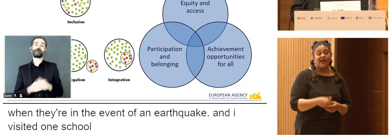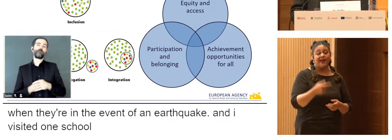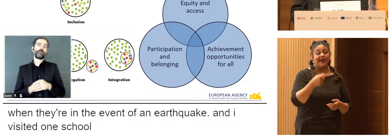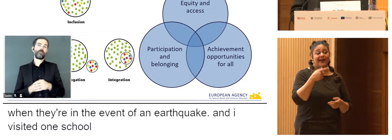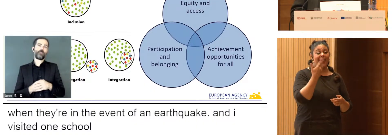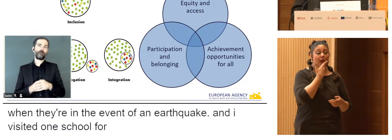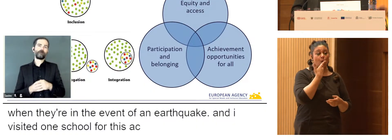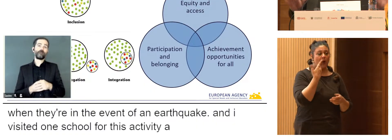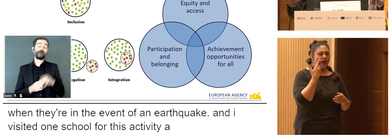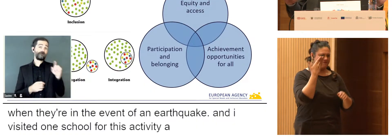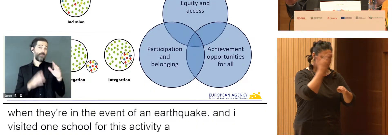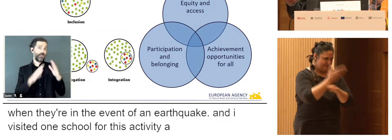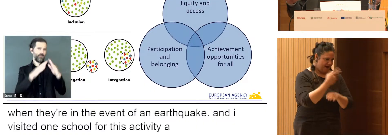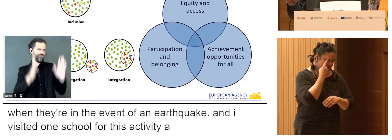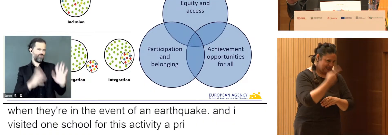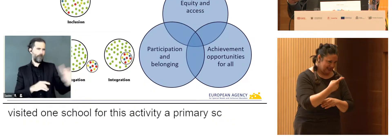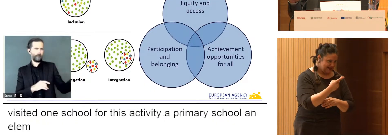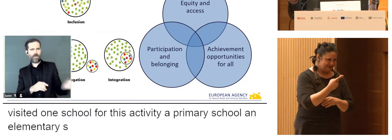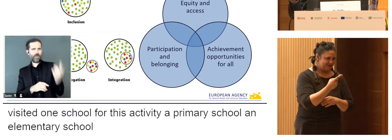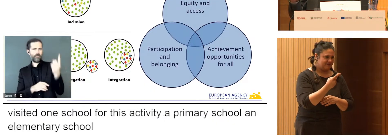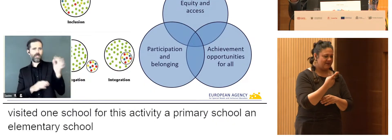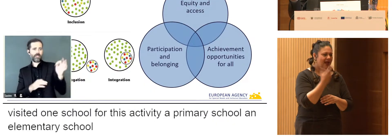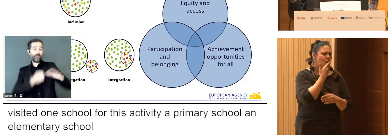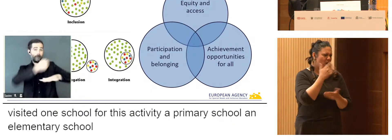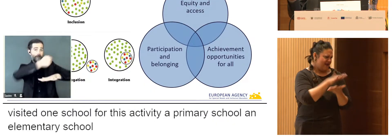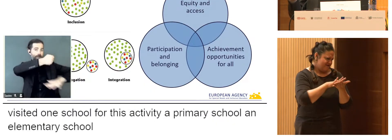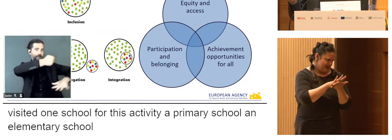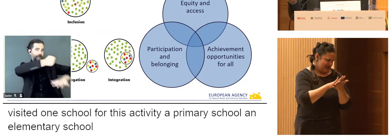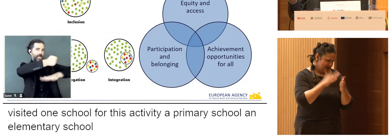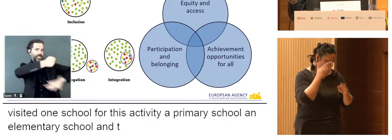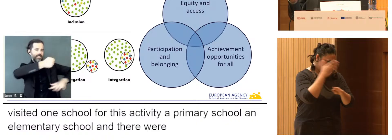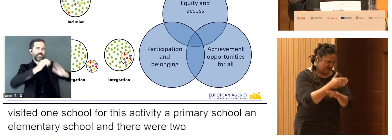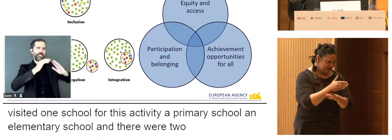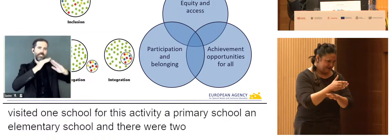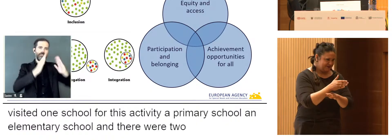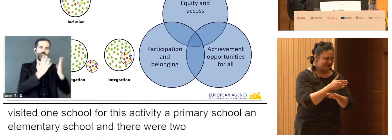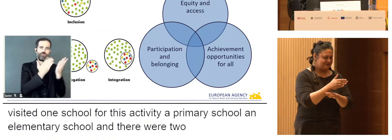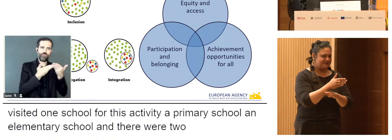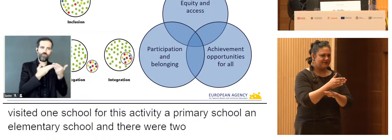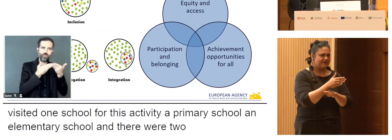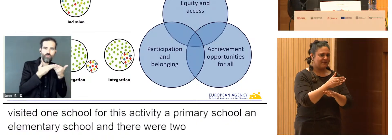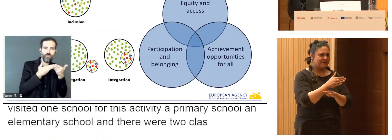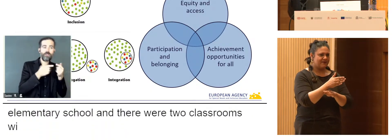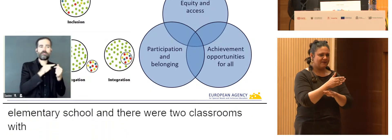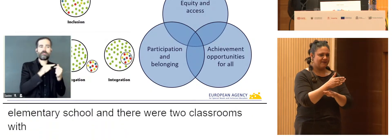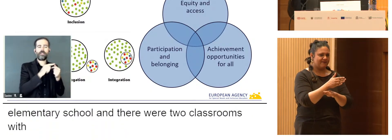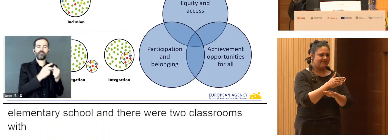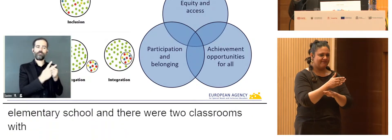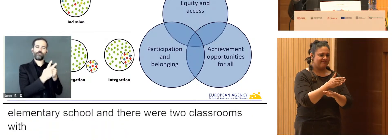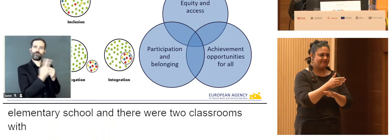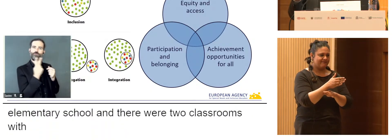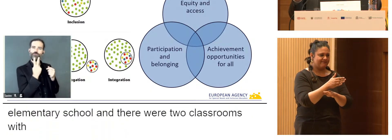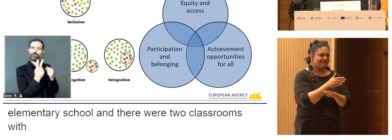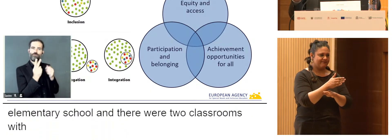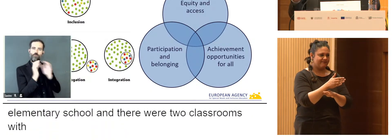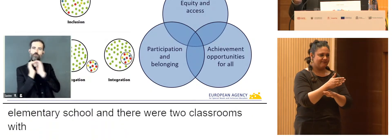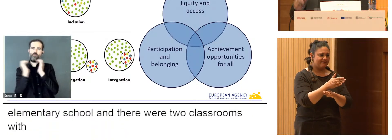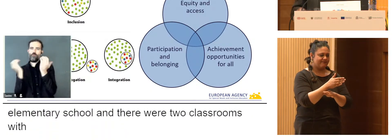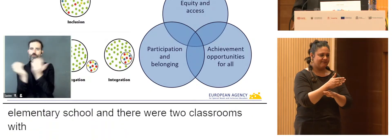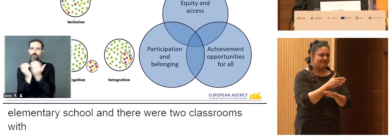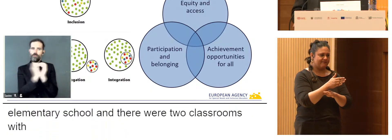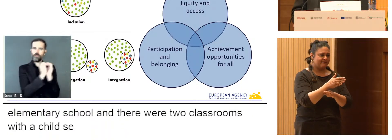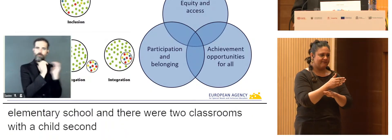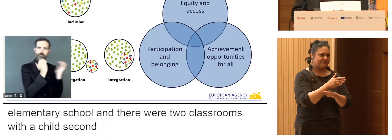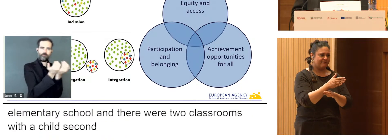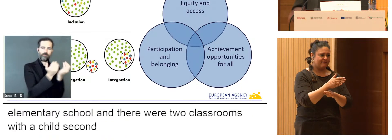primary school and elementary school, and there were 2 classrooms with a child, second grade,